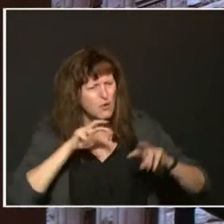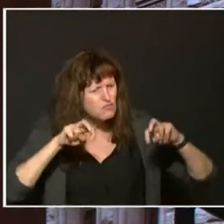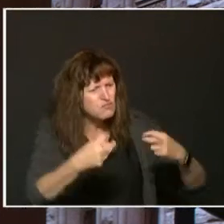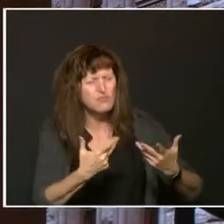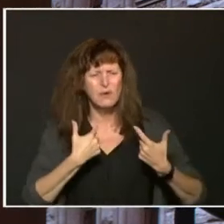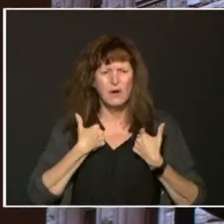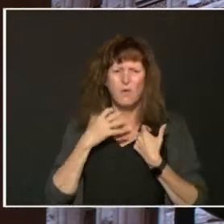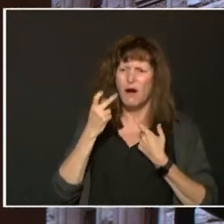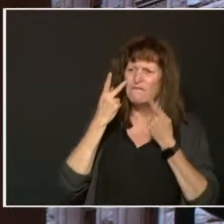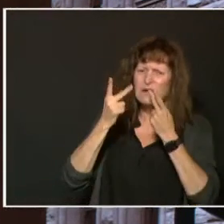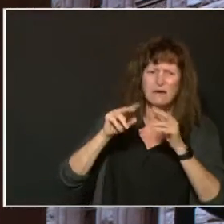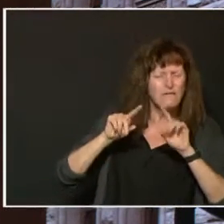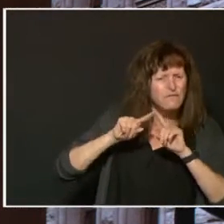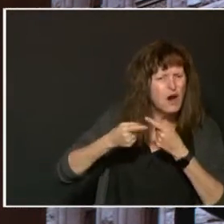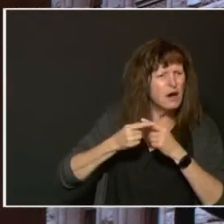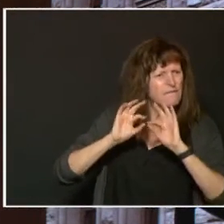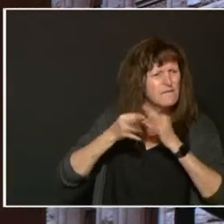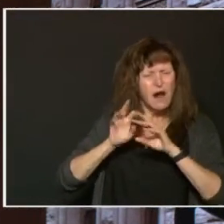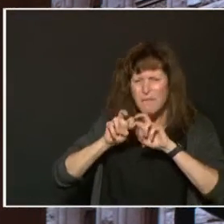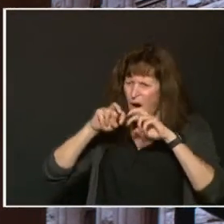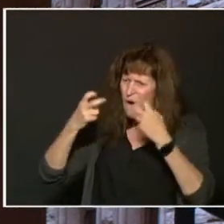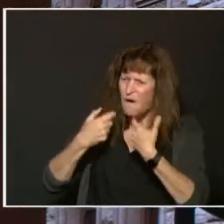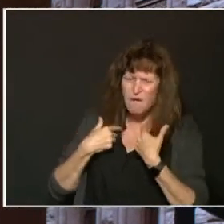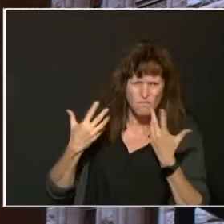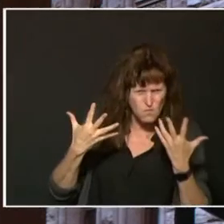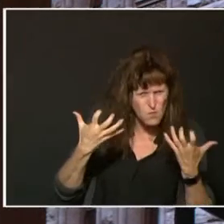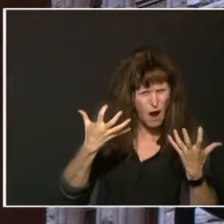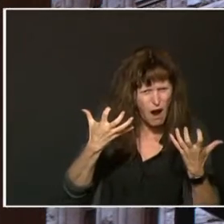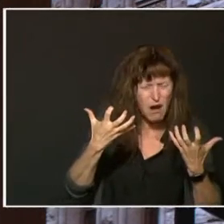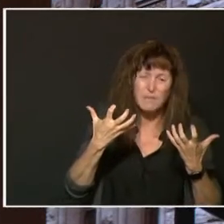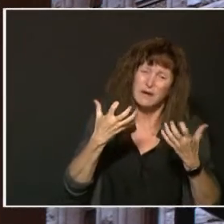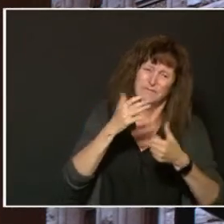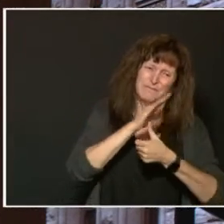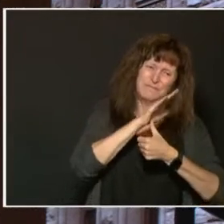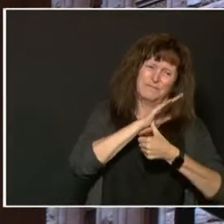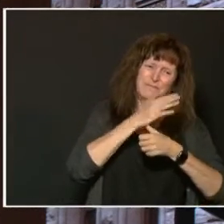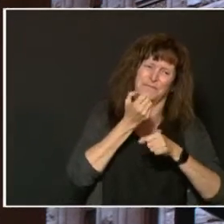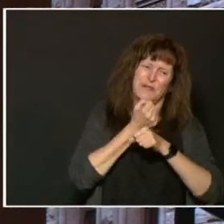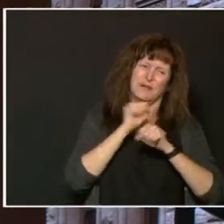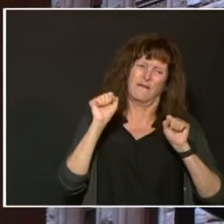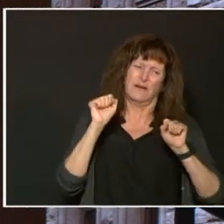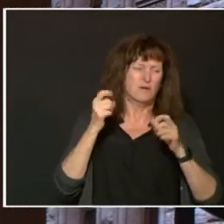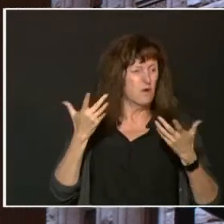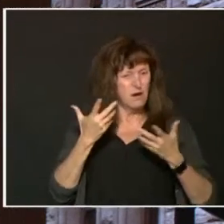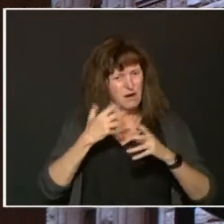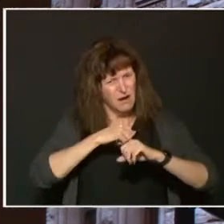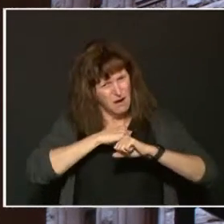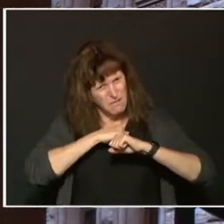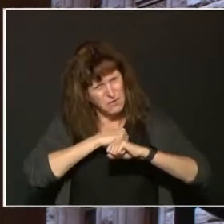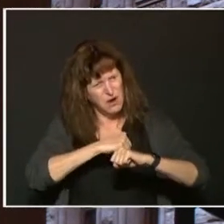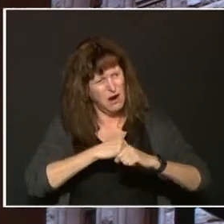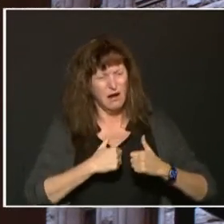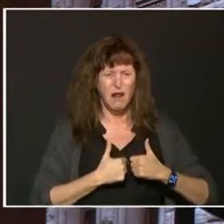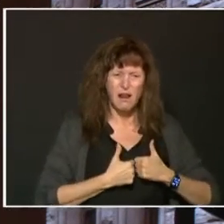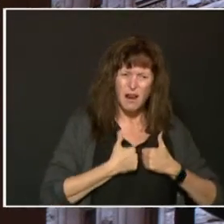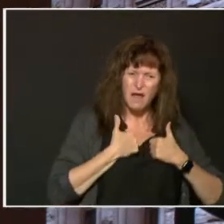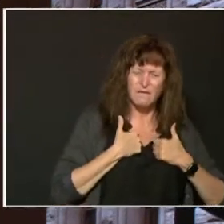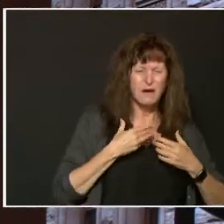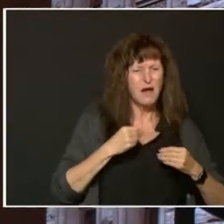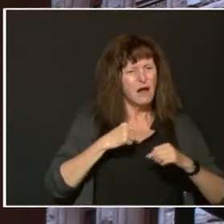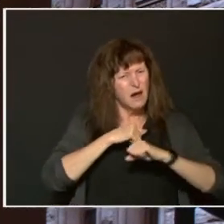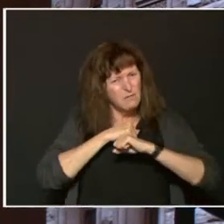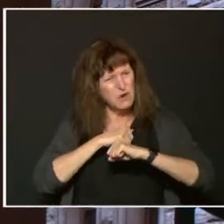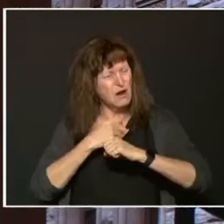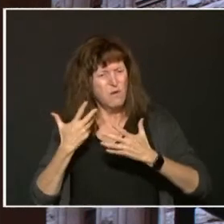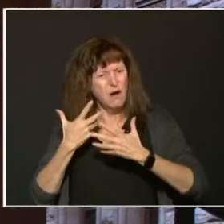must be done in as safe a manner as possible to protect lives and the long-term health of all Ontarians. I want to